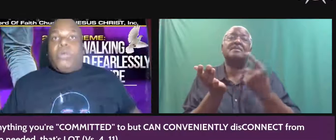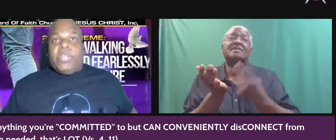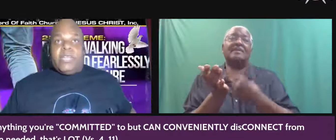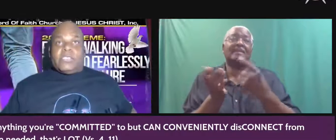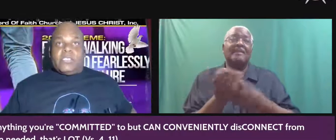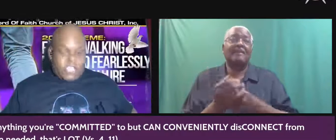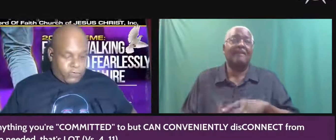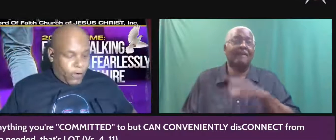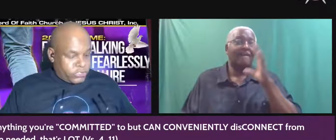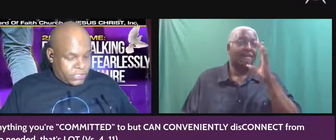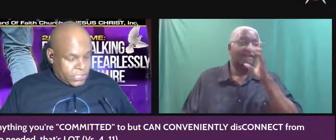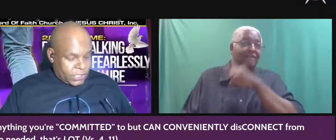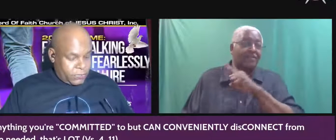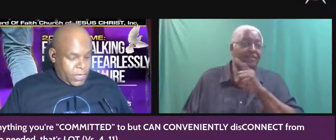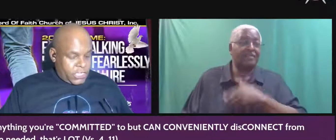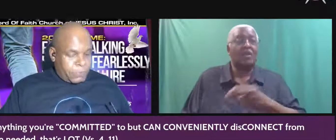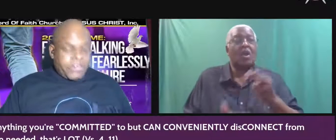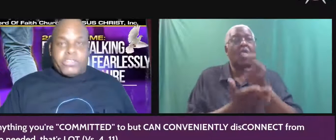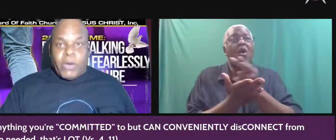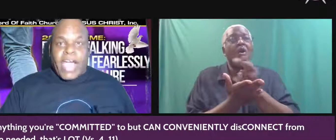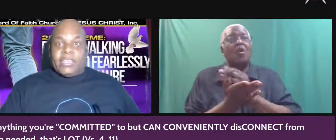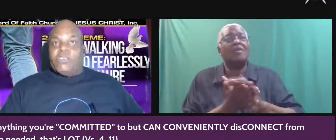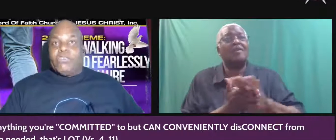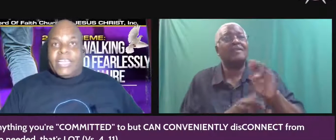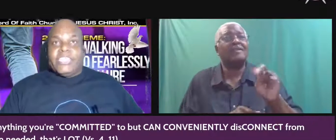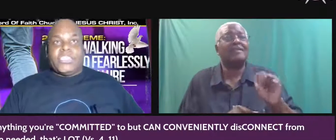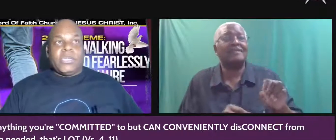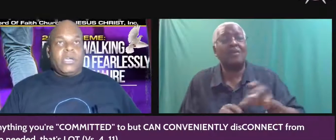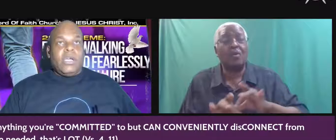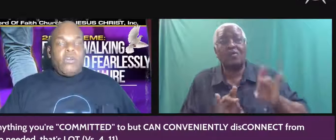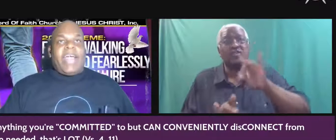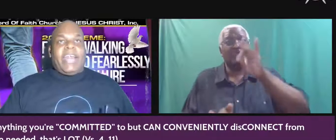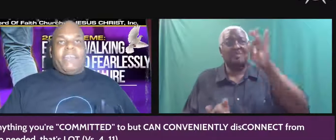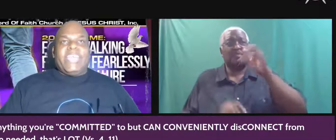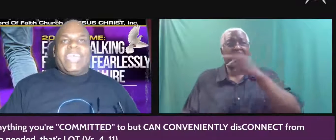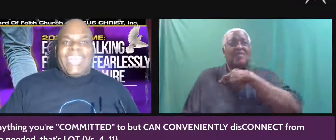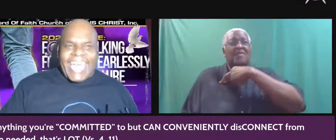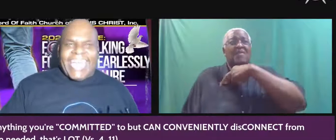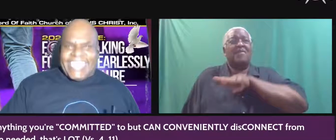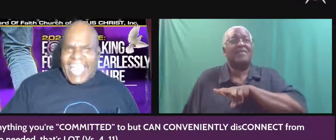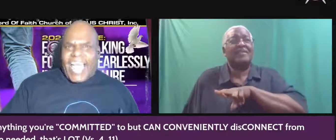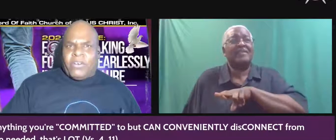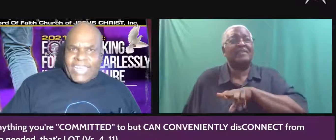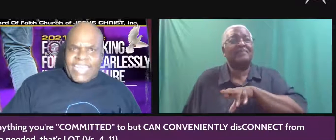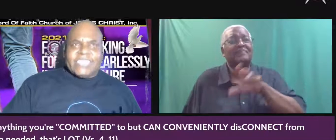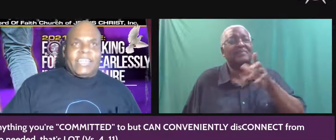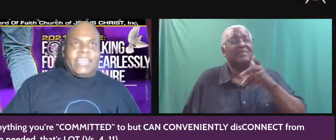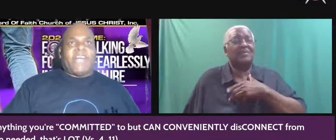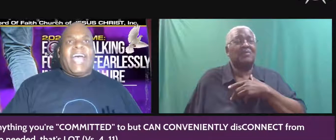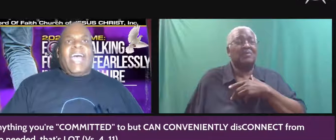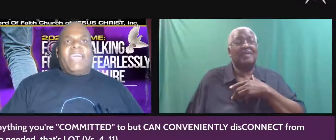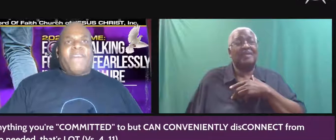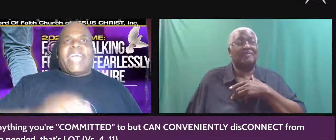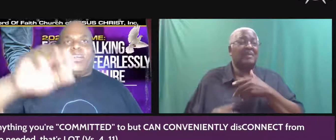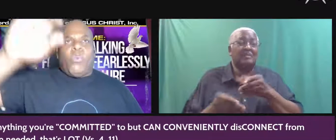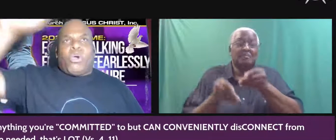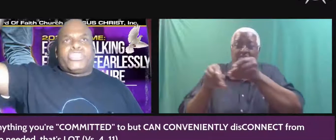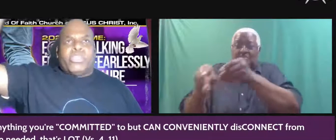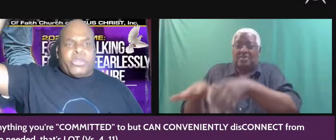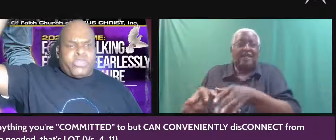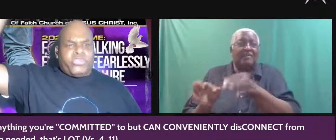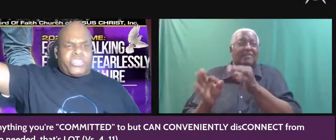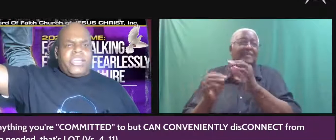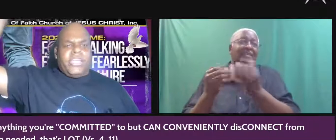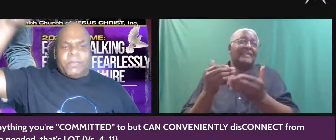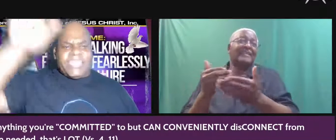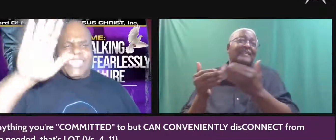sense of holiness or this false sense of spirituality and religion, right? If we can lay it down easily, if I can